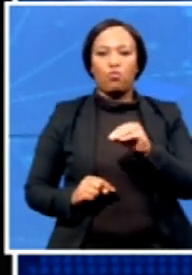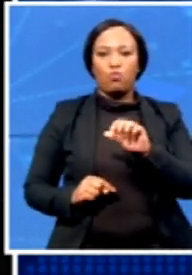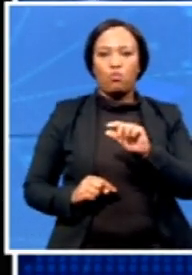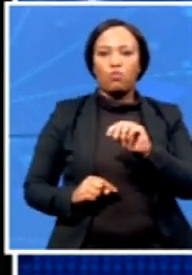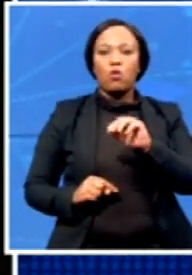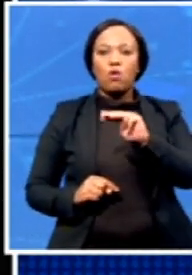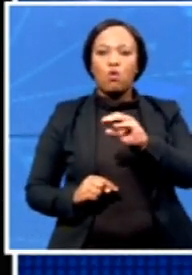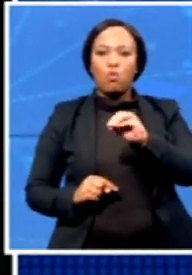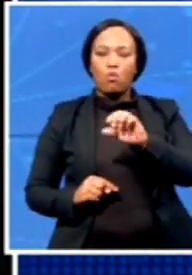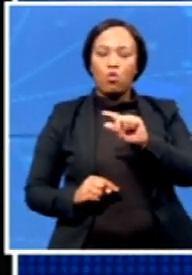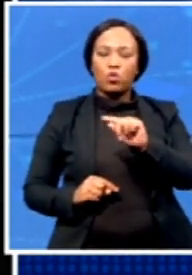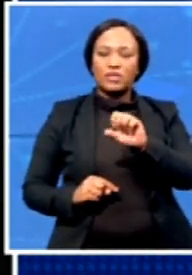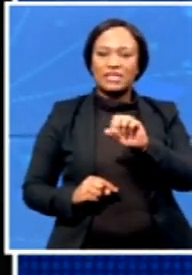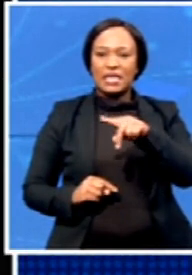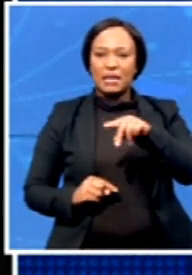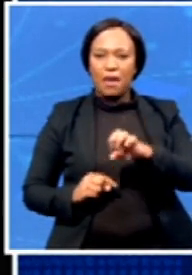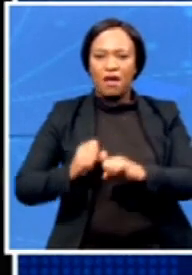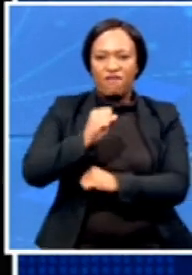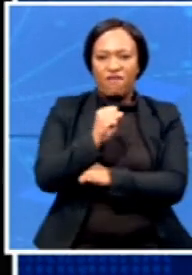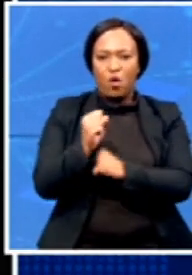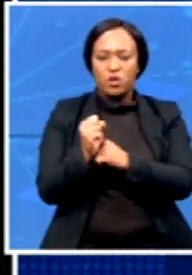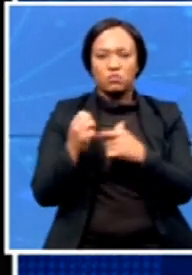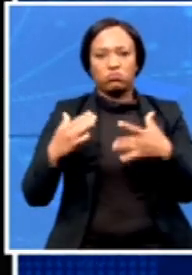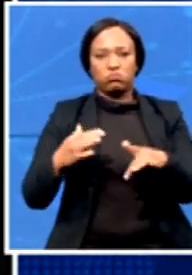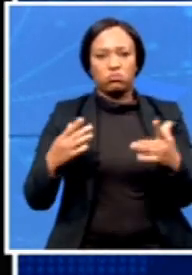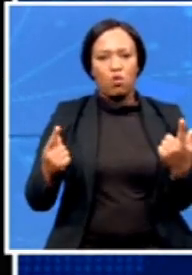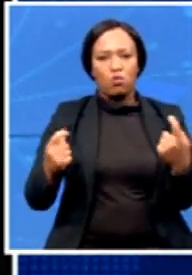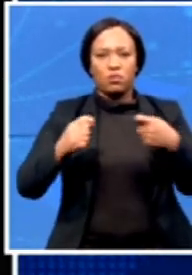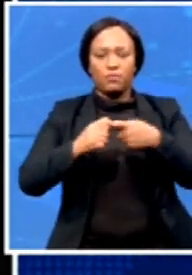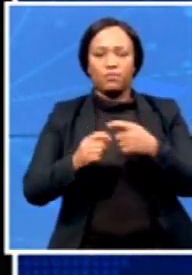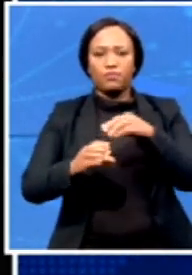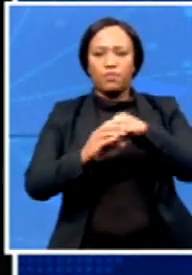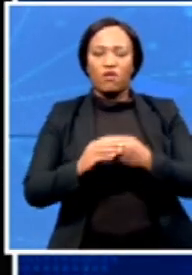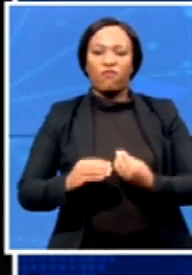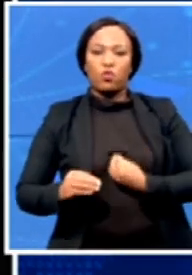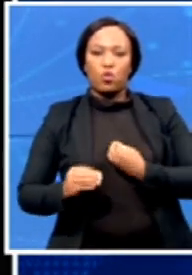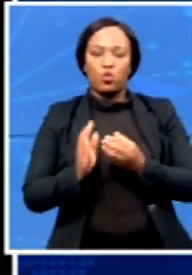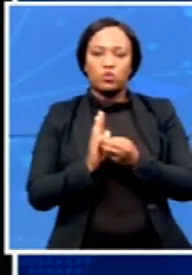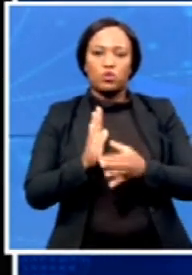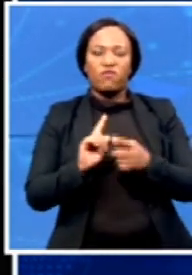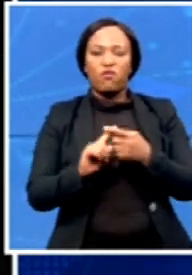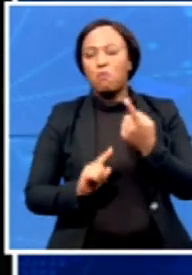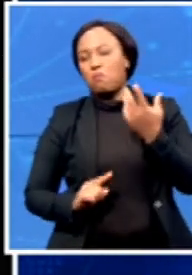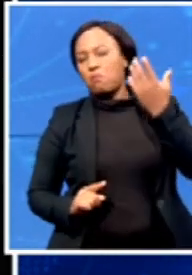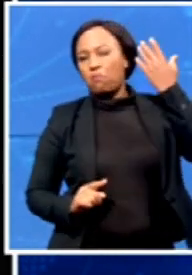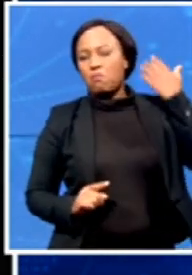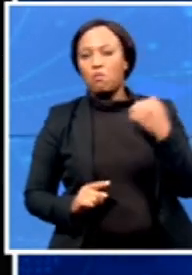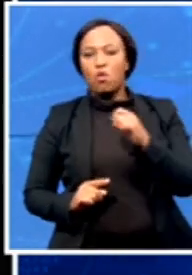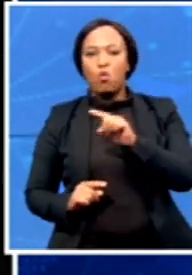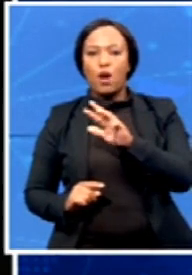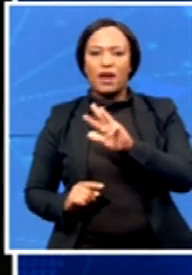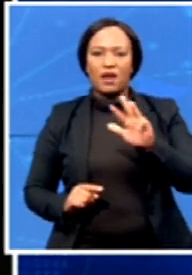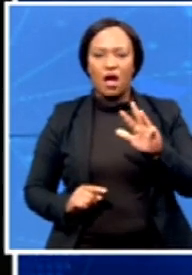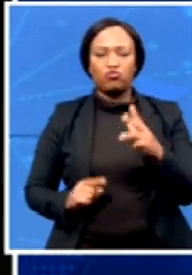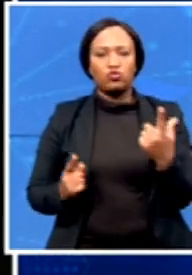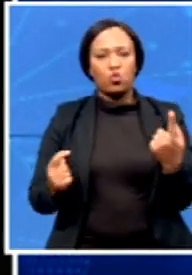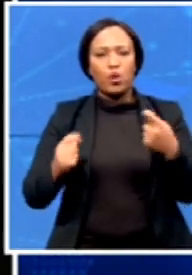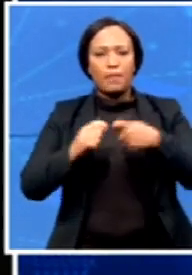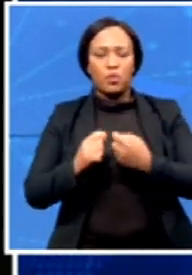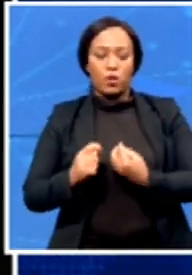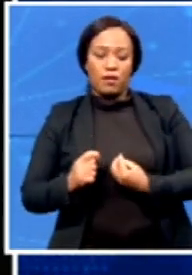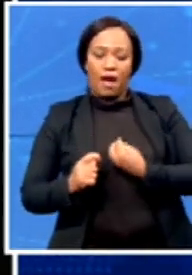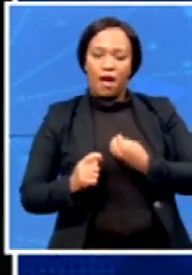education for young students since 1999. We have been contributing towards education. I believe that we also